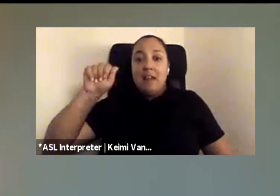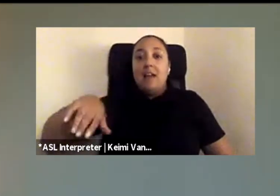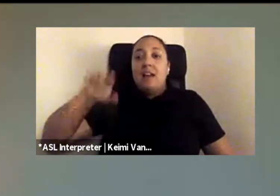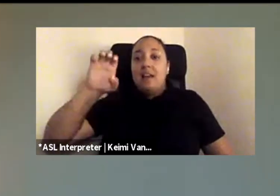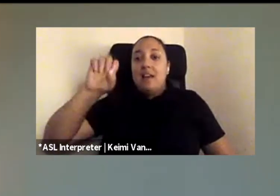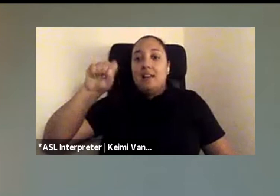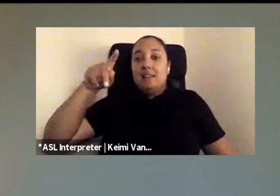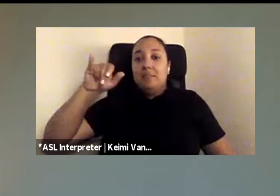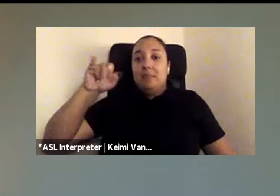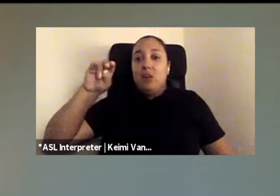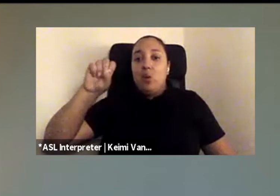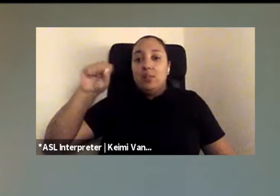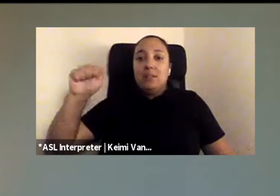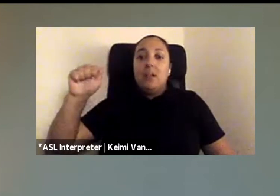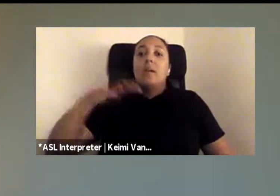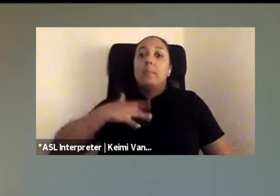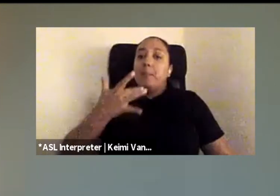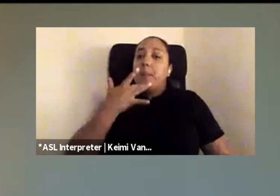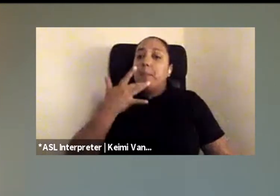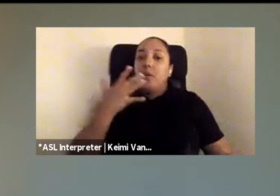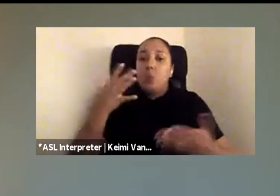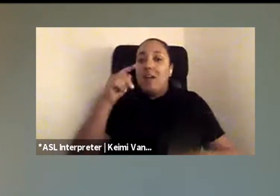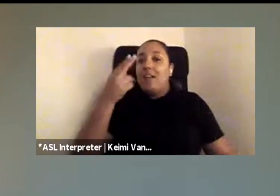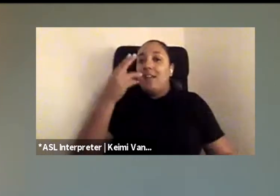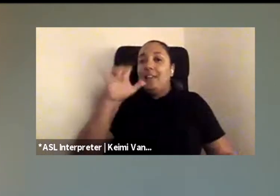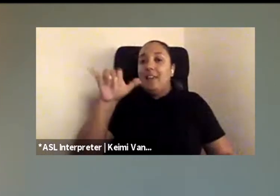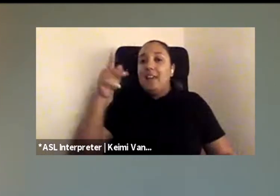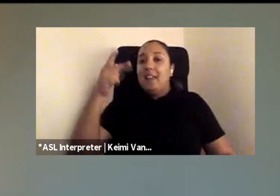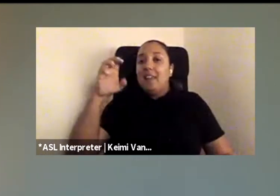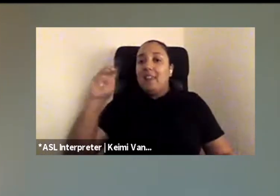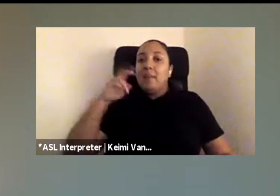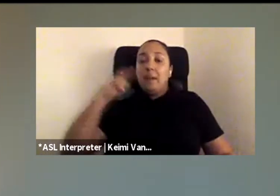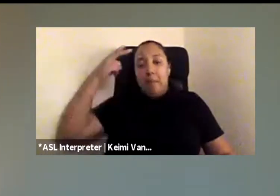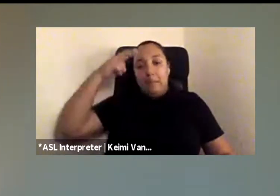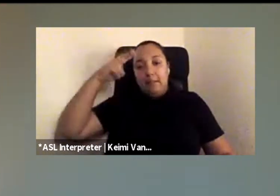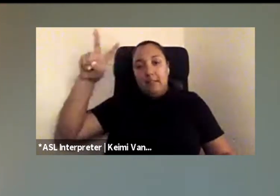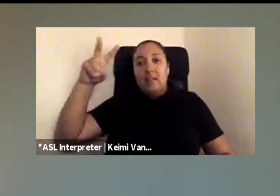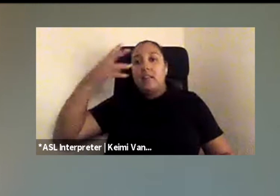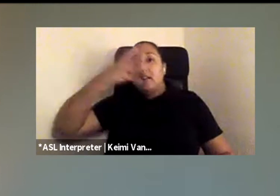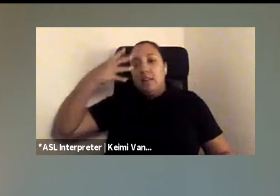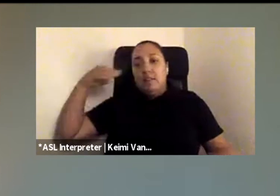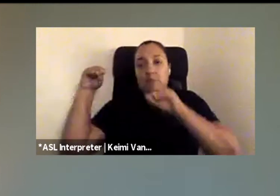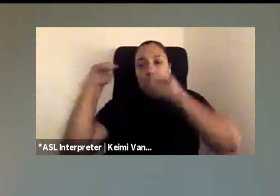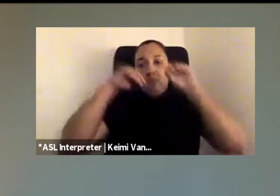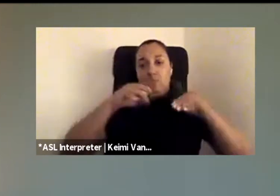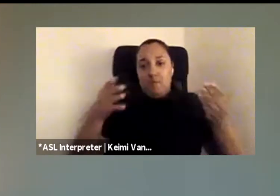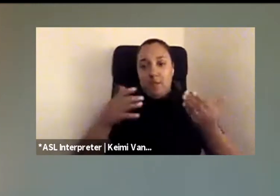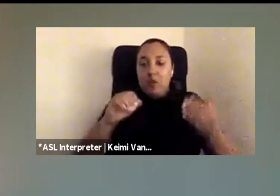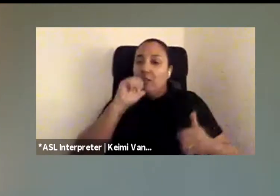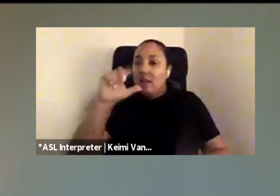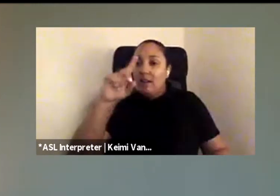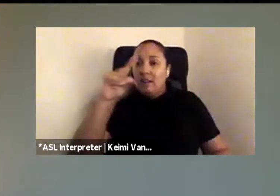are they, them, theirs. And I'm a Mexican immigrant, currently non-disabled, with light